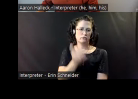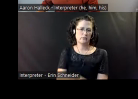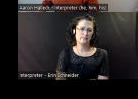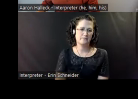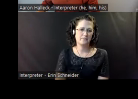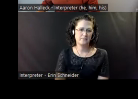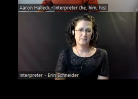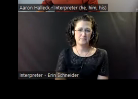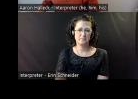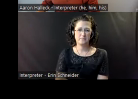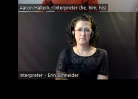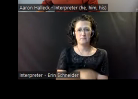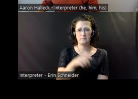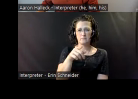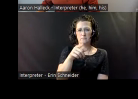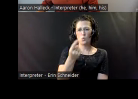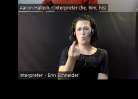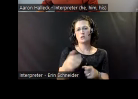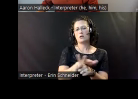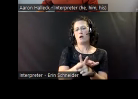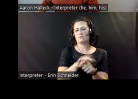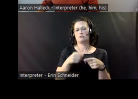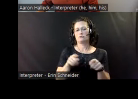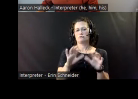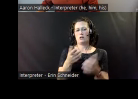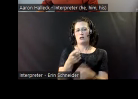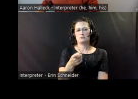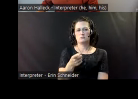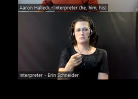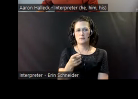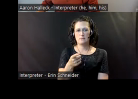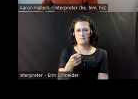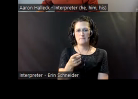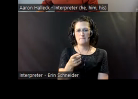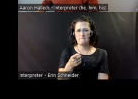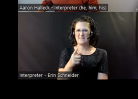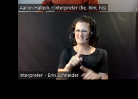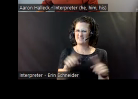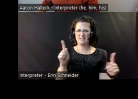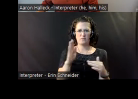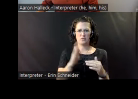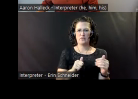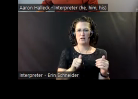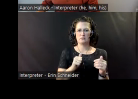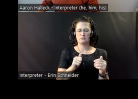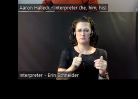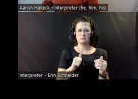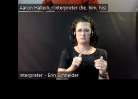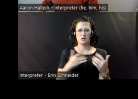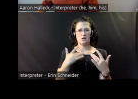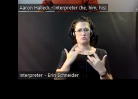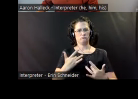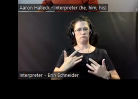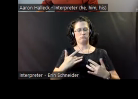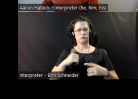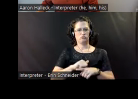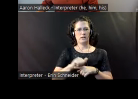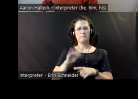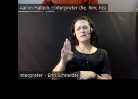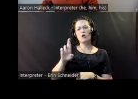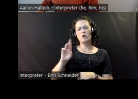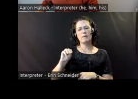class, you'll see that it's quite different from anything else that that you'll see for the trainings. Yes, BRM Institute has some certifications